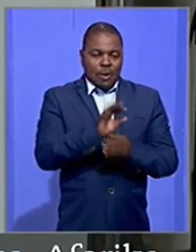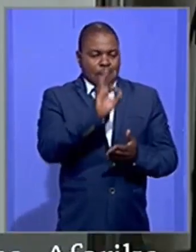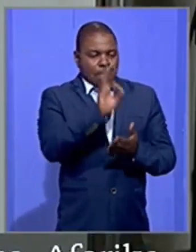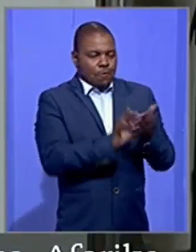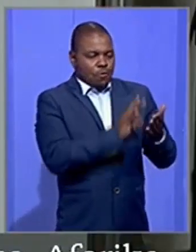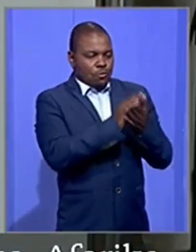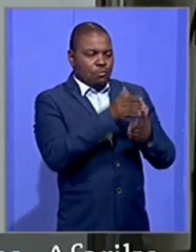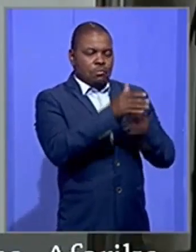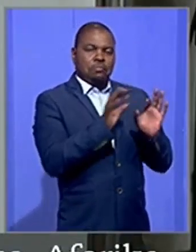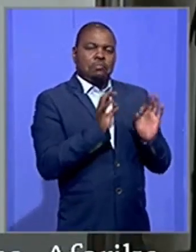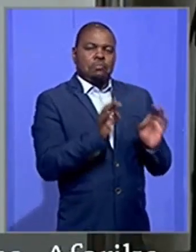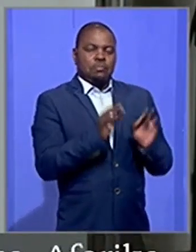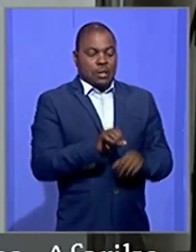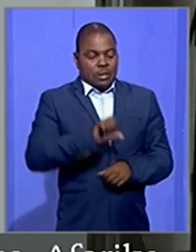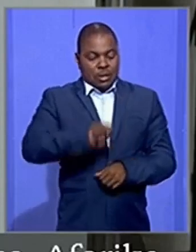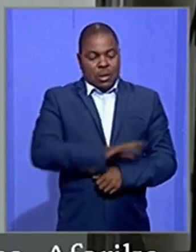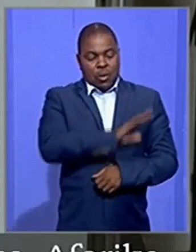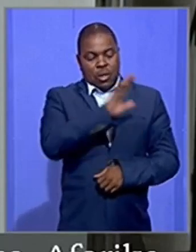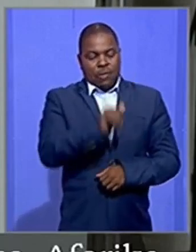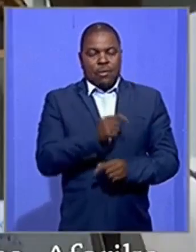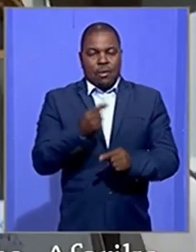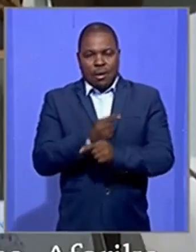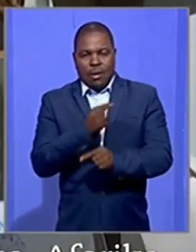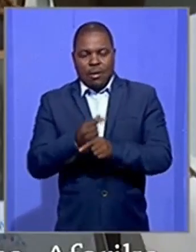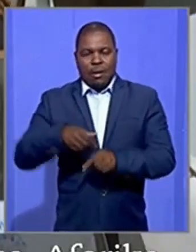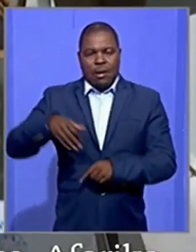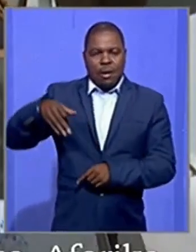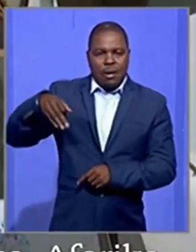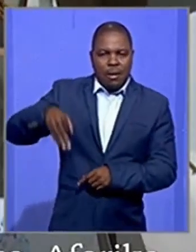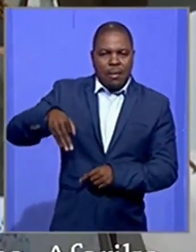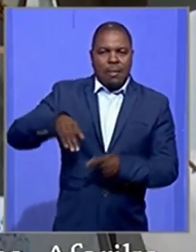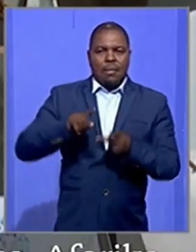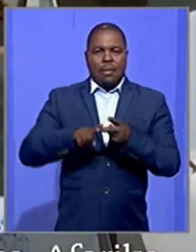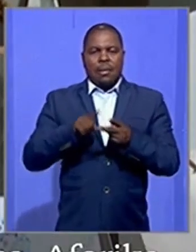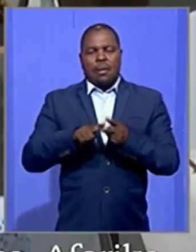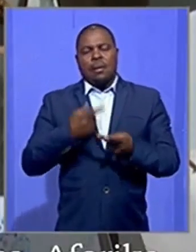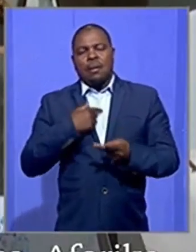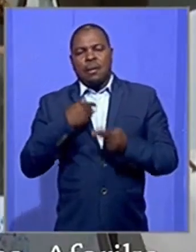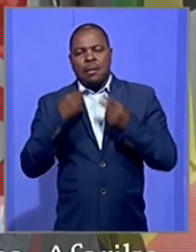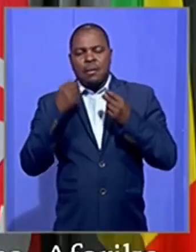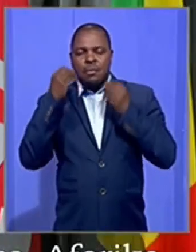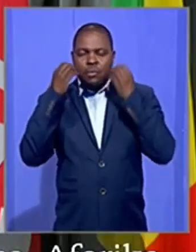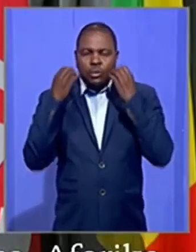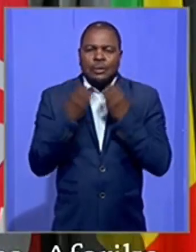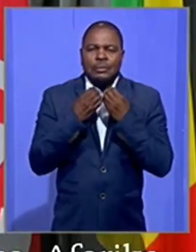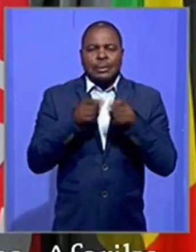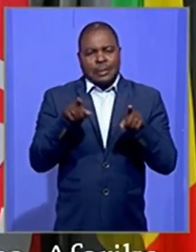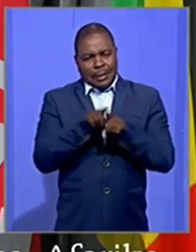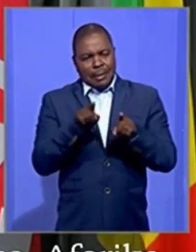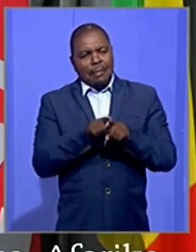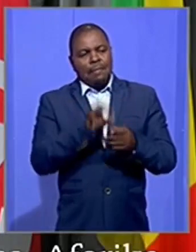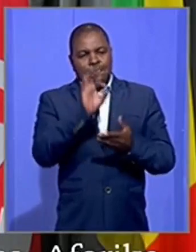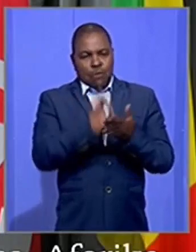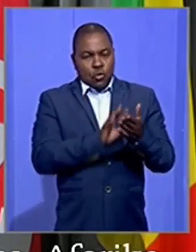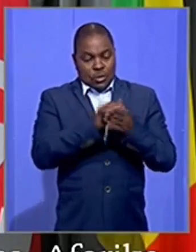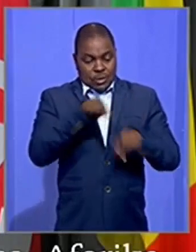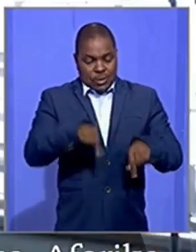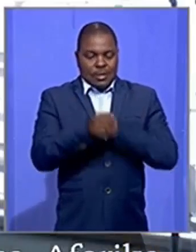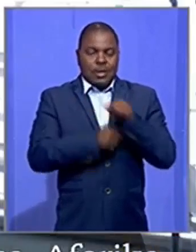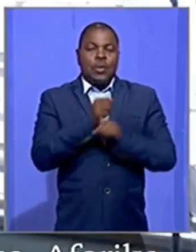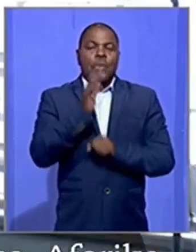ditlhopho. Afrika Borwa, Ghana, Namibia, Botswana le Mozambique ke tse dingwe tsa dinaga tse di tshwarang ditlhopho ngwaga